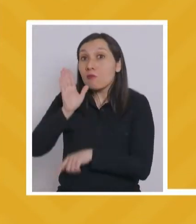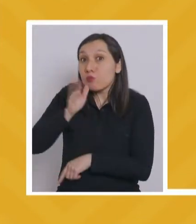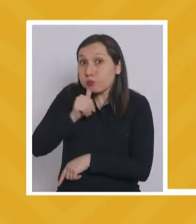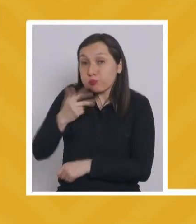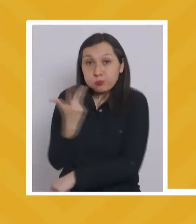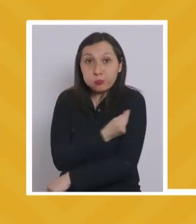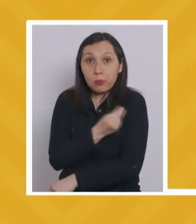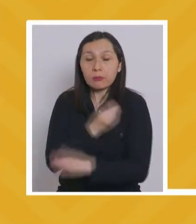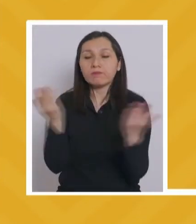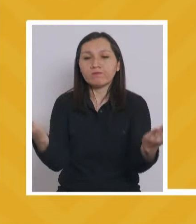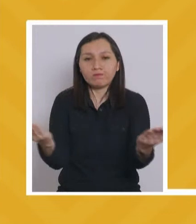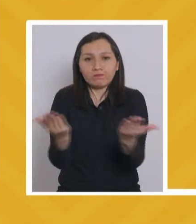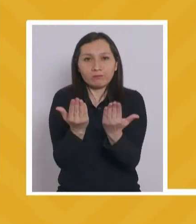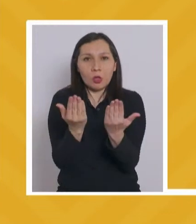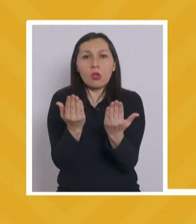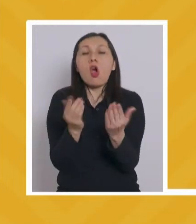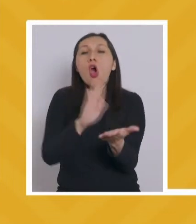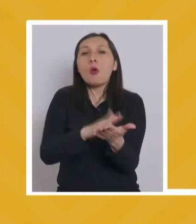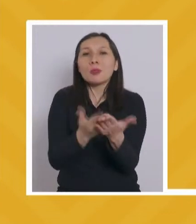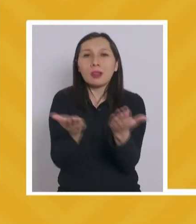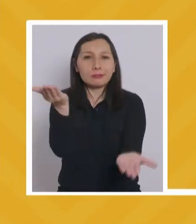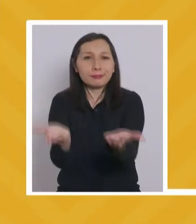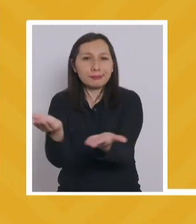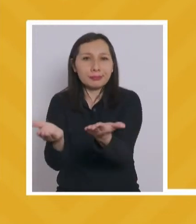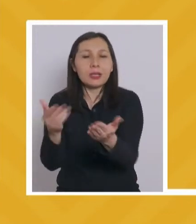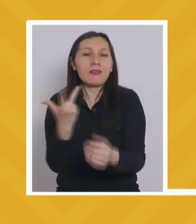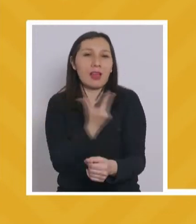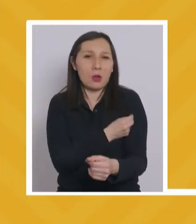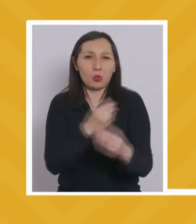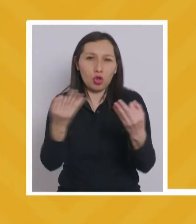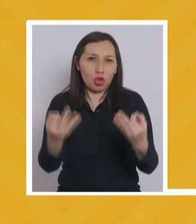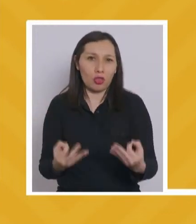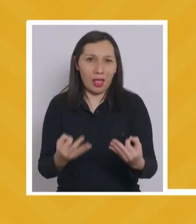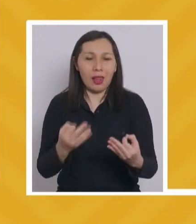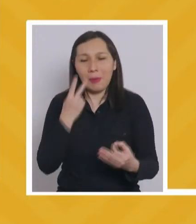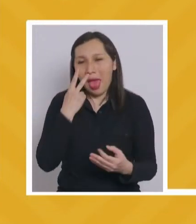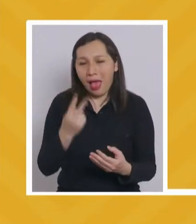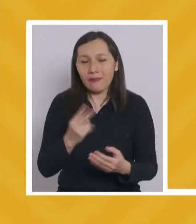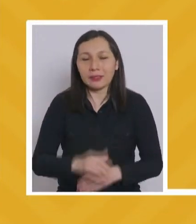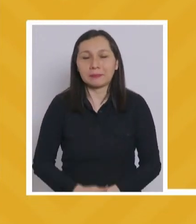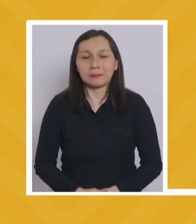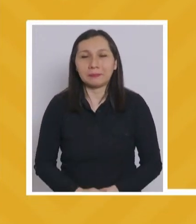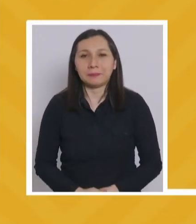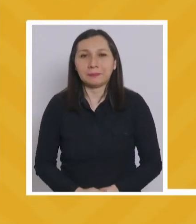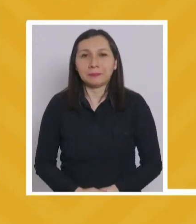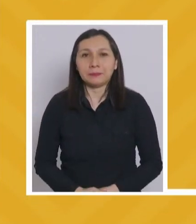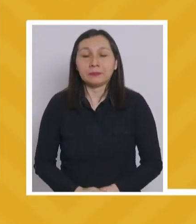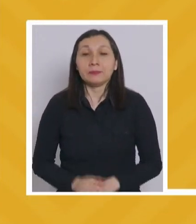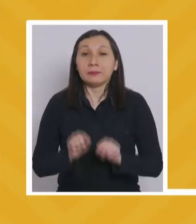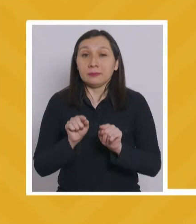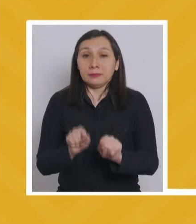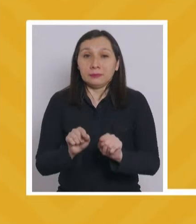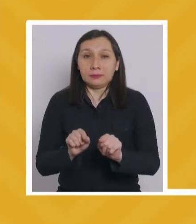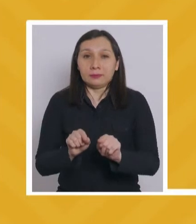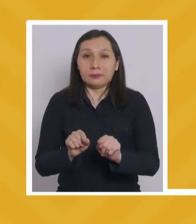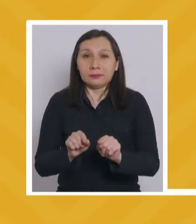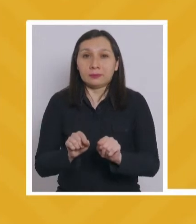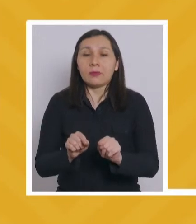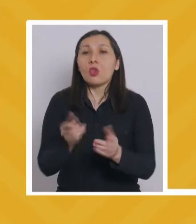are compared with the people that have not received boosted